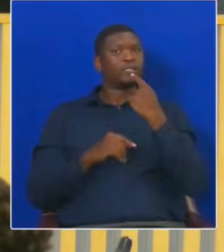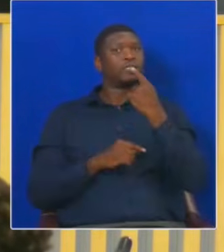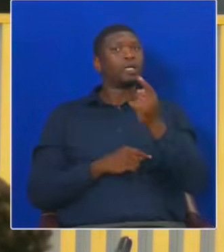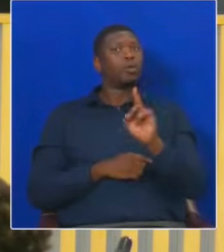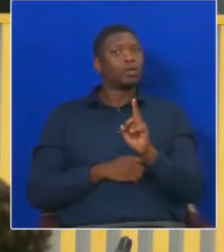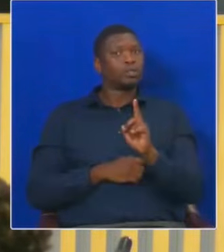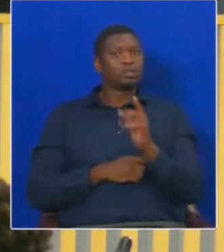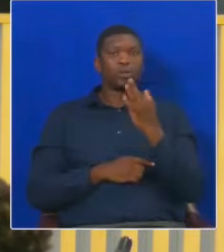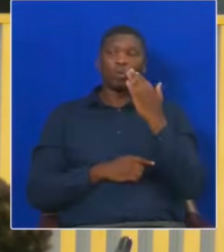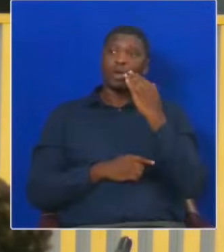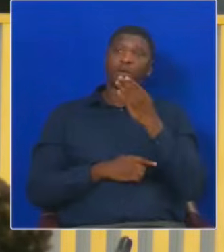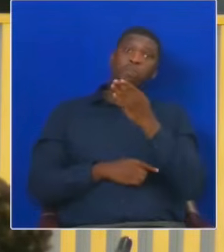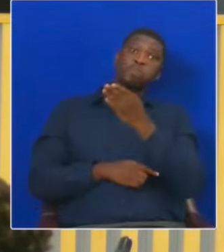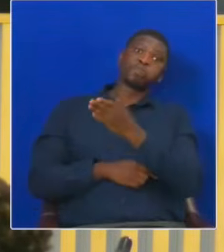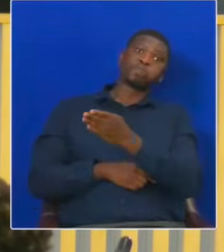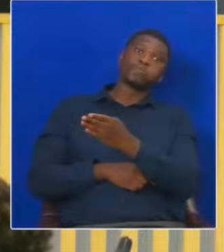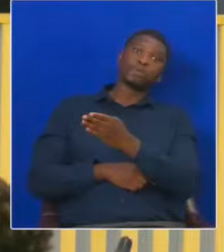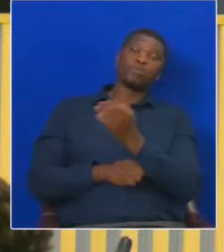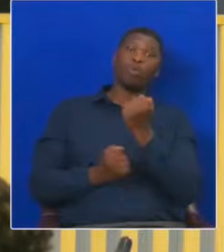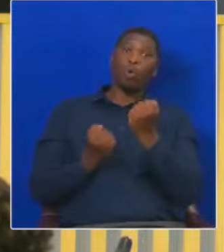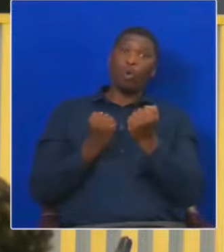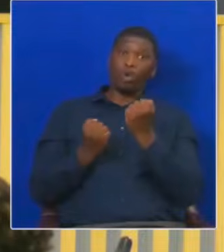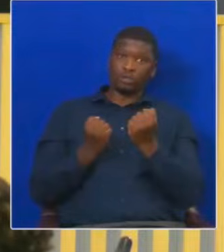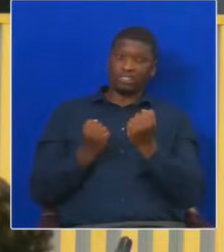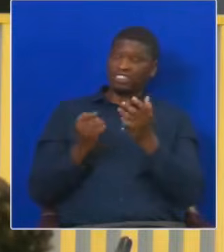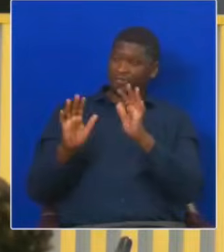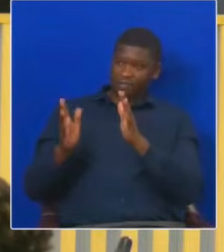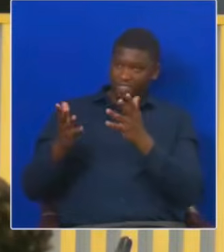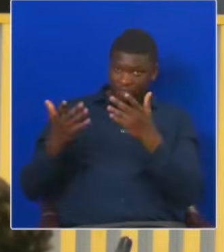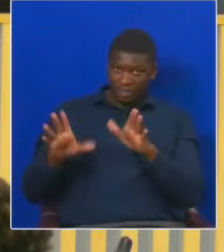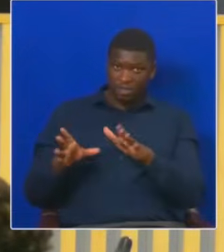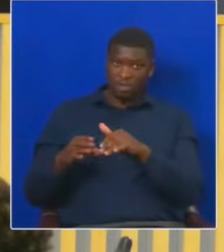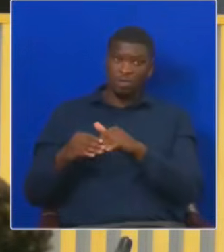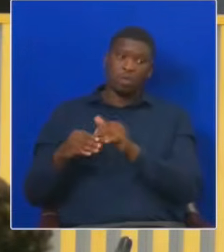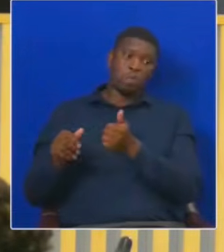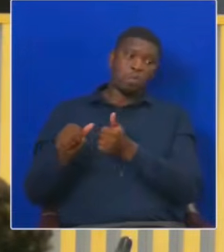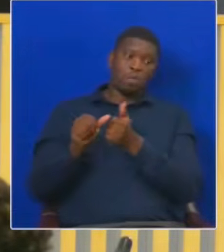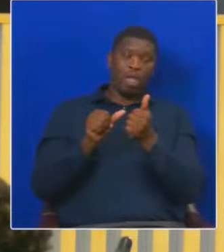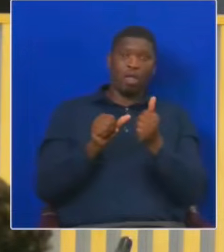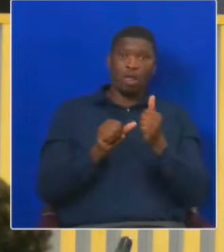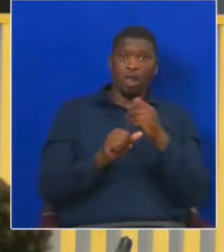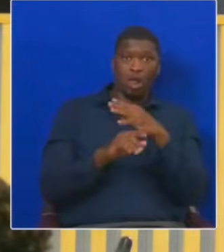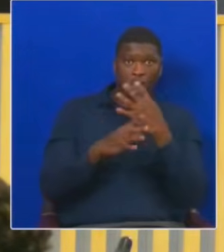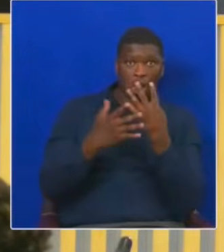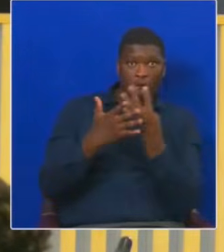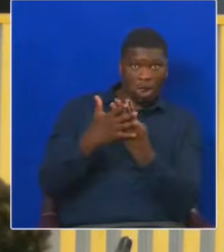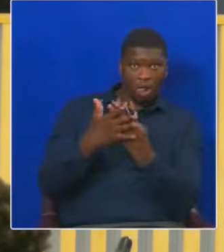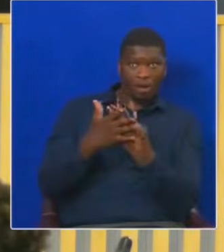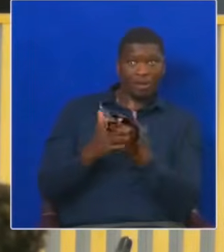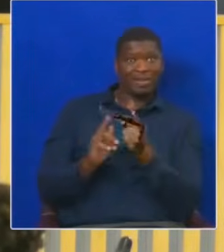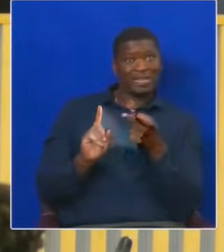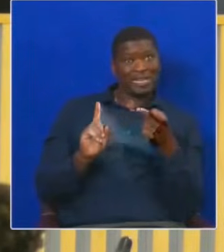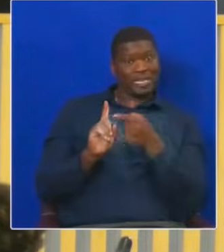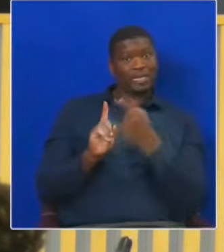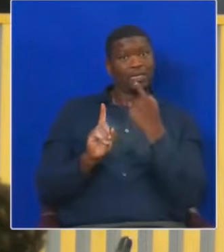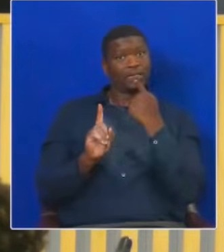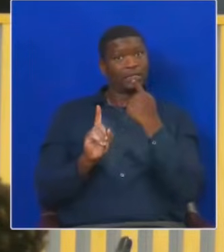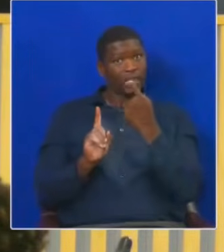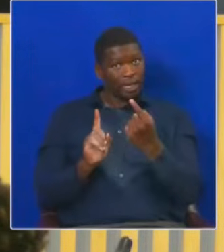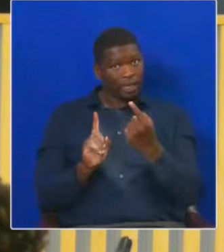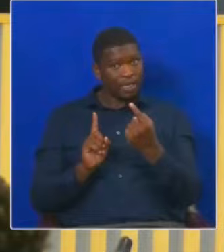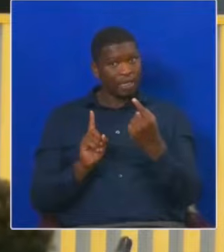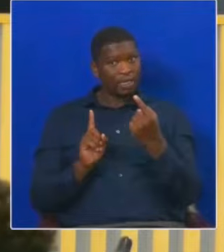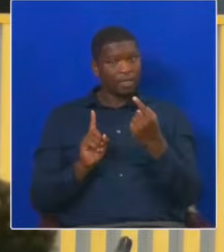him back to the prison, he uttered the words saying, as long as I am incarcerated,